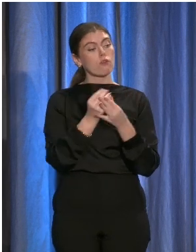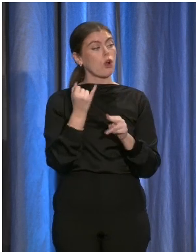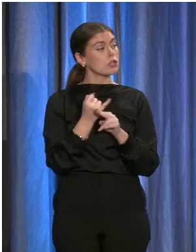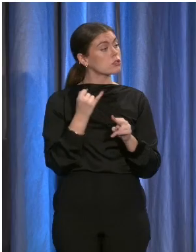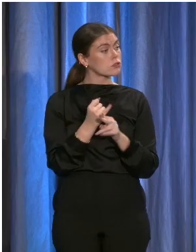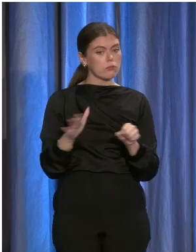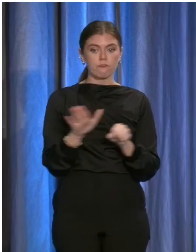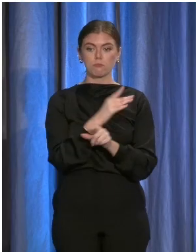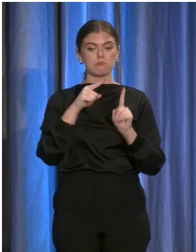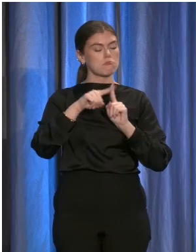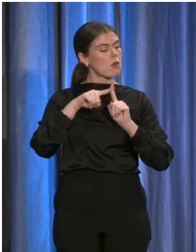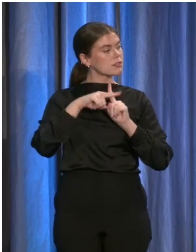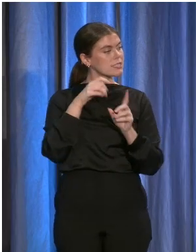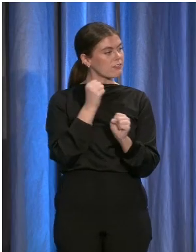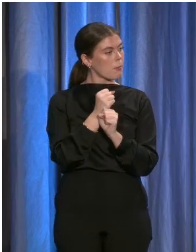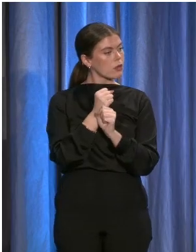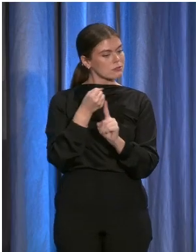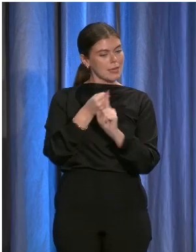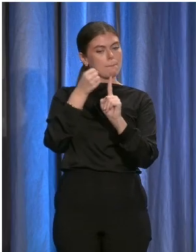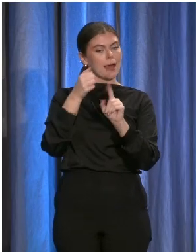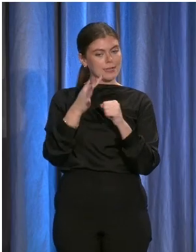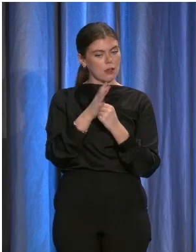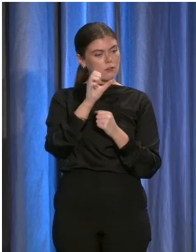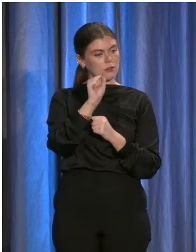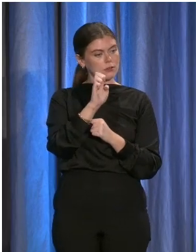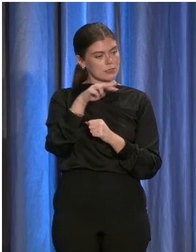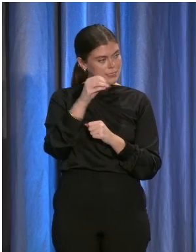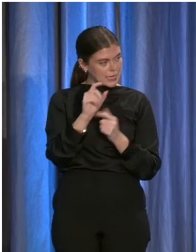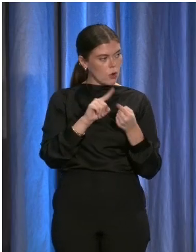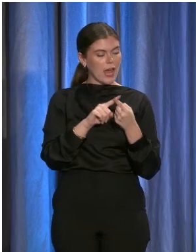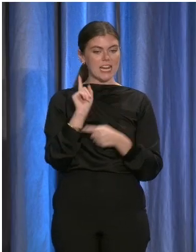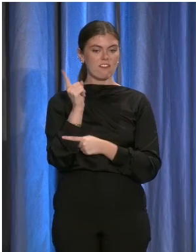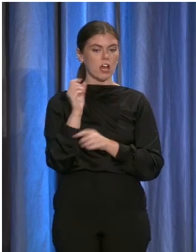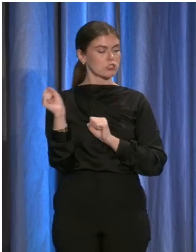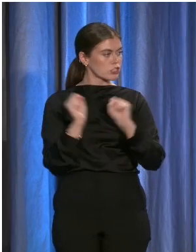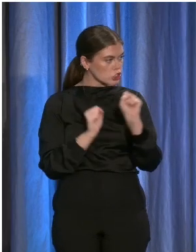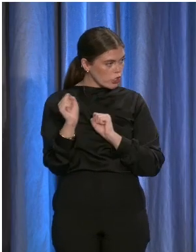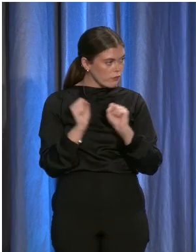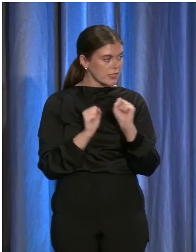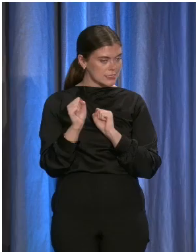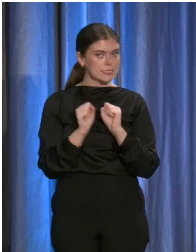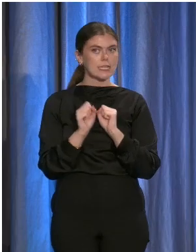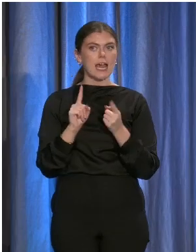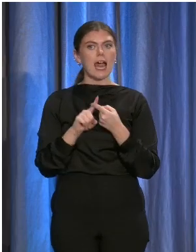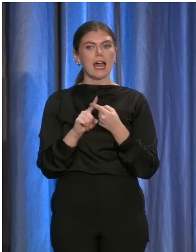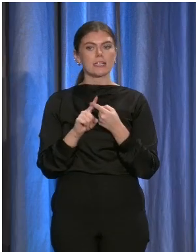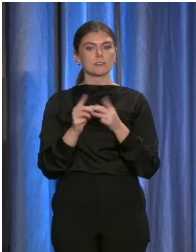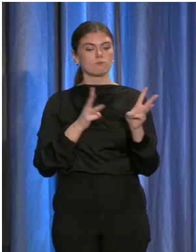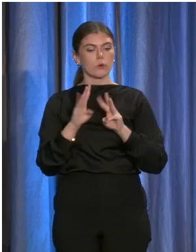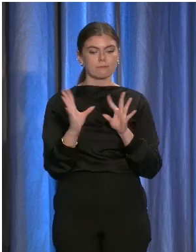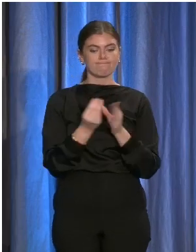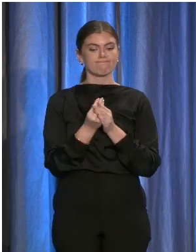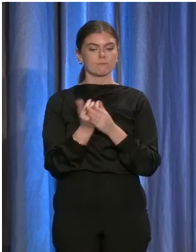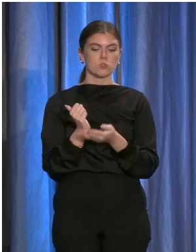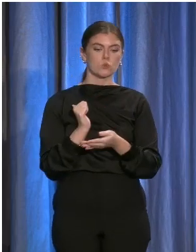incredibly positive about the impact of the CNO and the advisory service, and allowing them to establish a